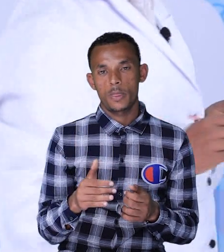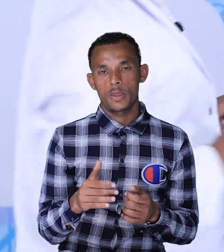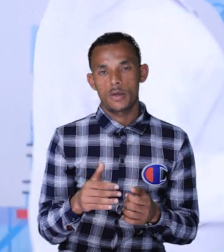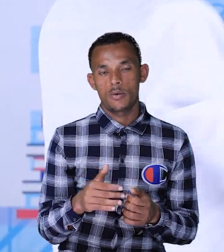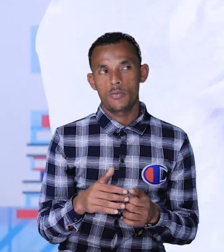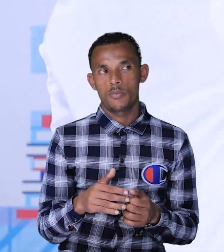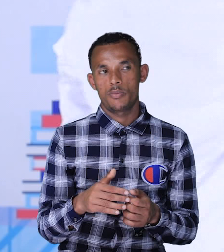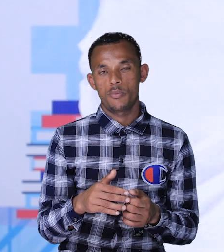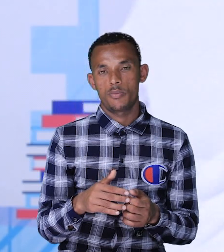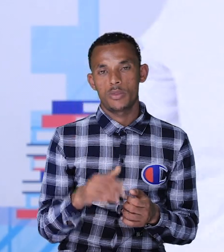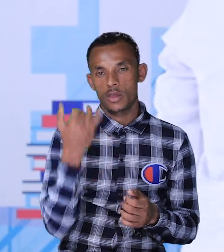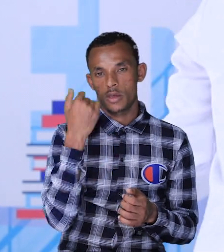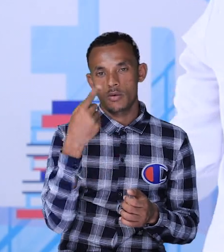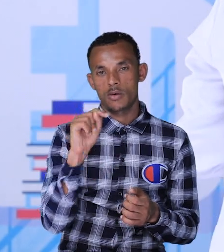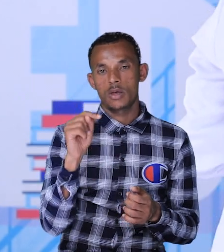frequency curves.